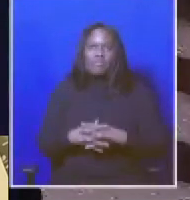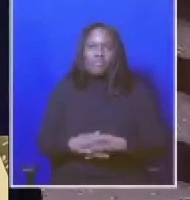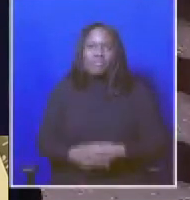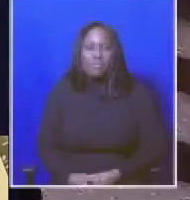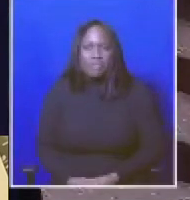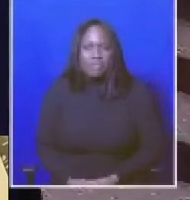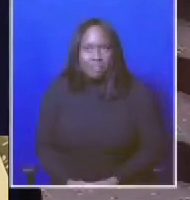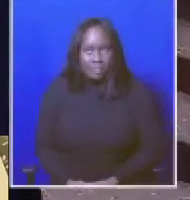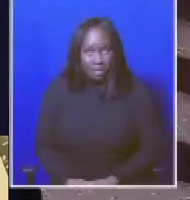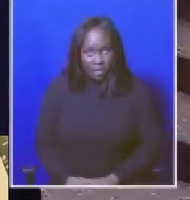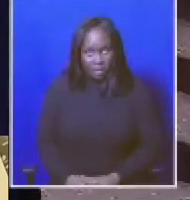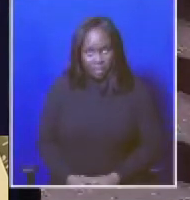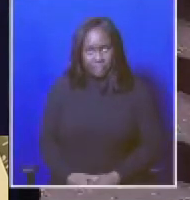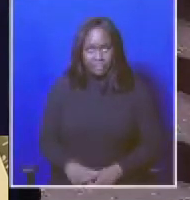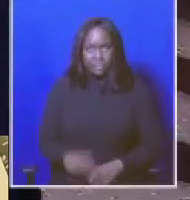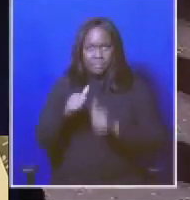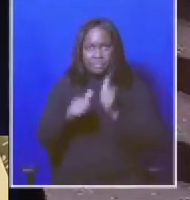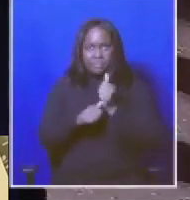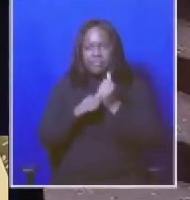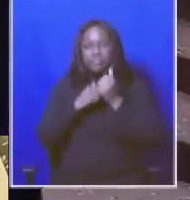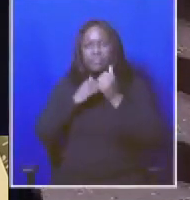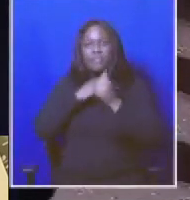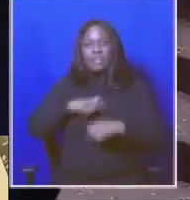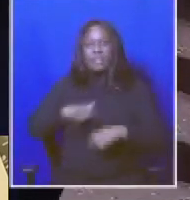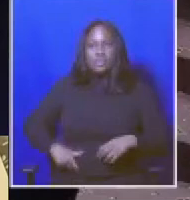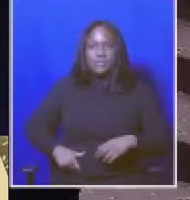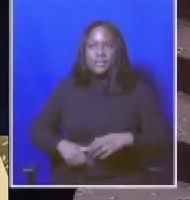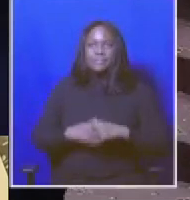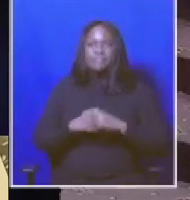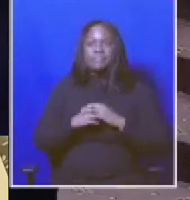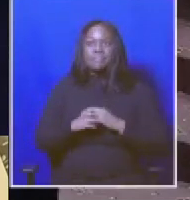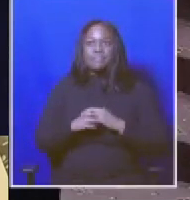Thank you very much, Deputy President. We proceed to Honorable Dwight.